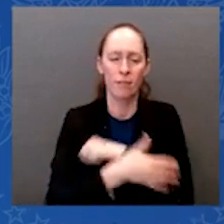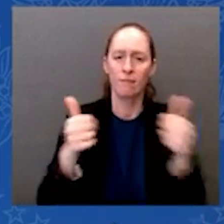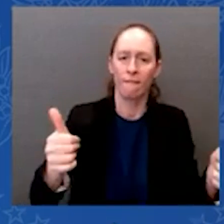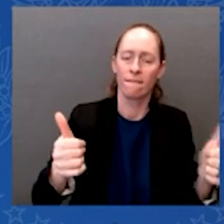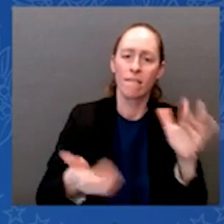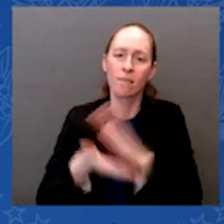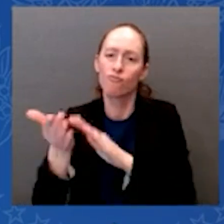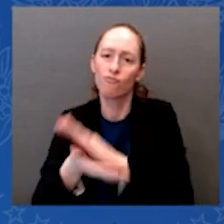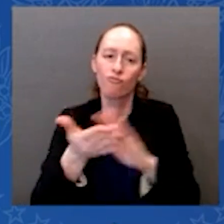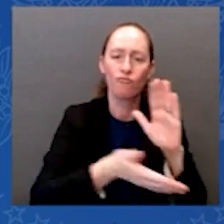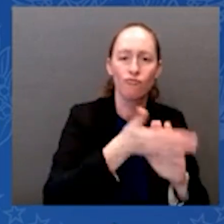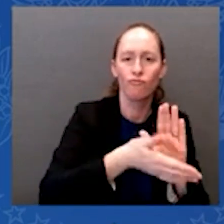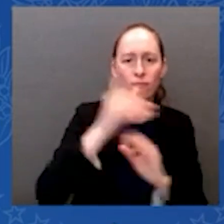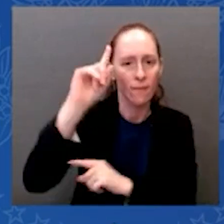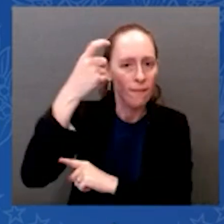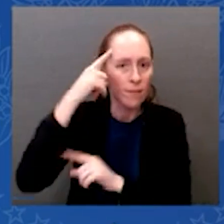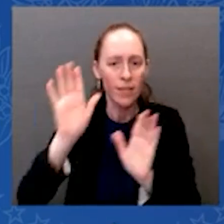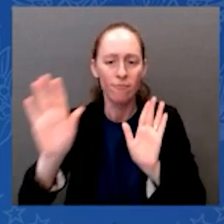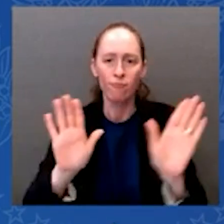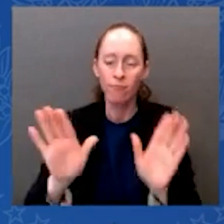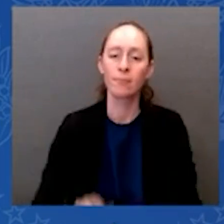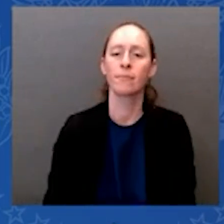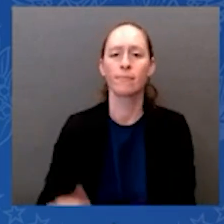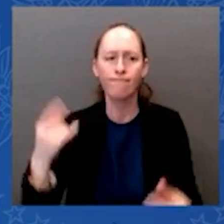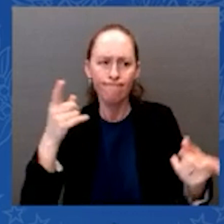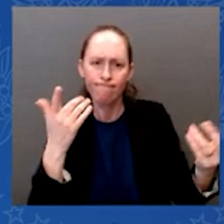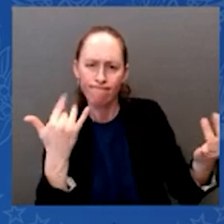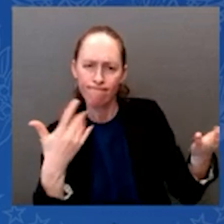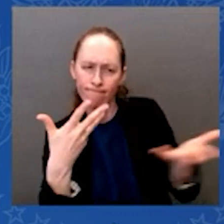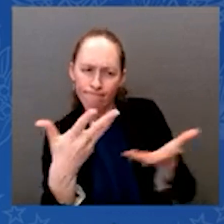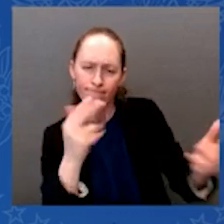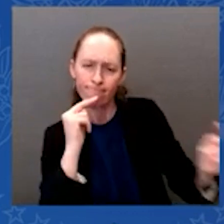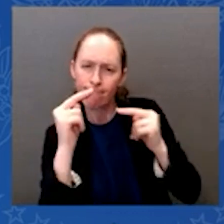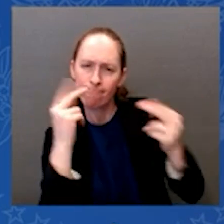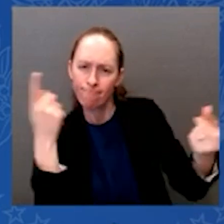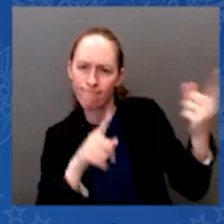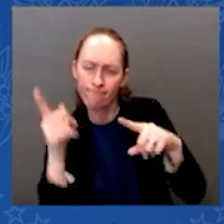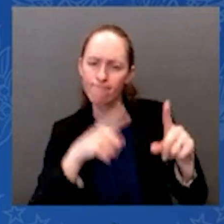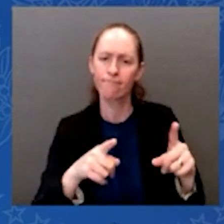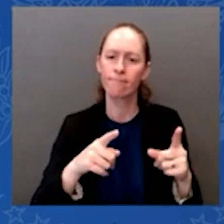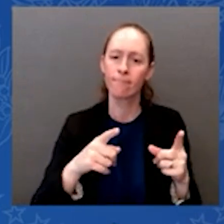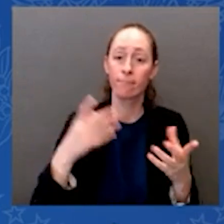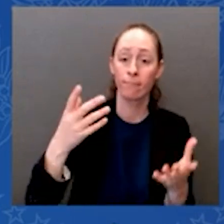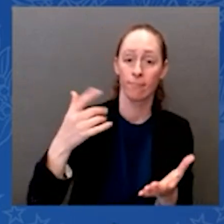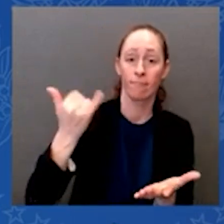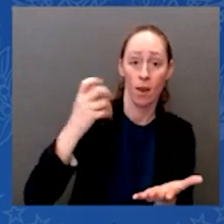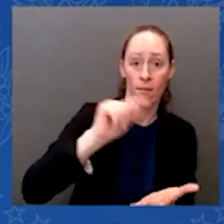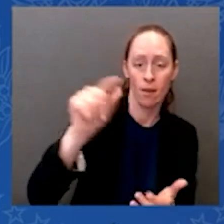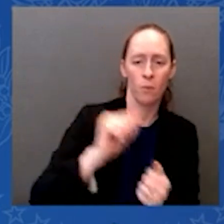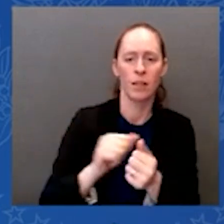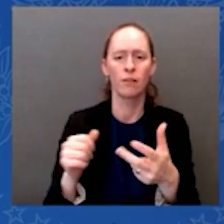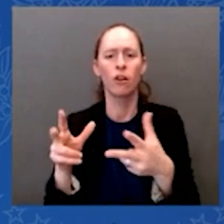free association with three of our closest partners in the region, the Federated States of Micronesia,